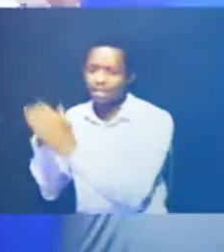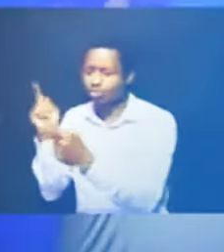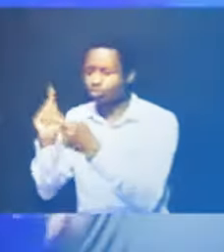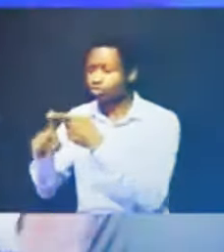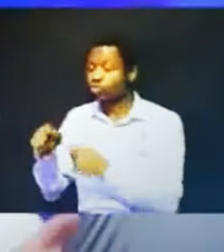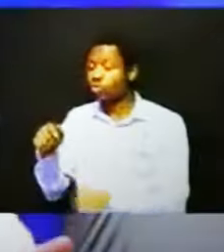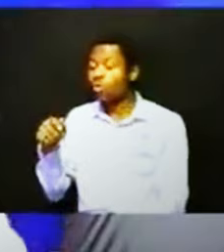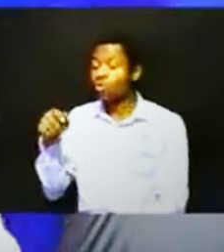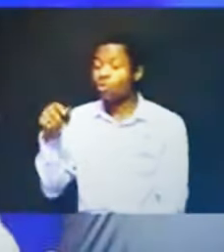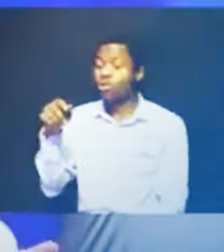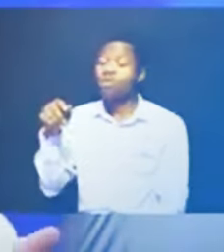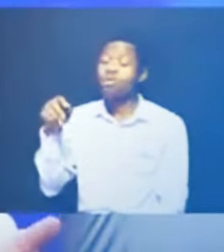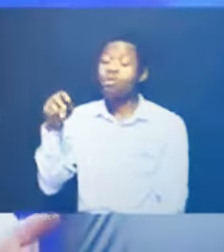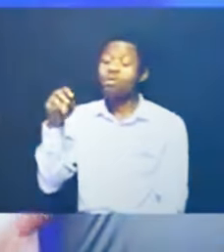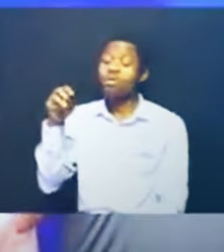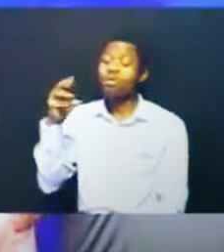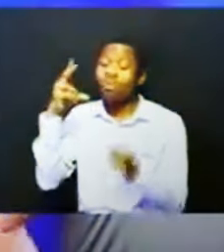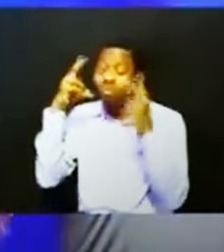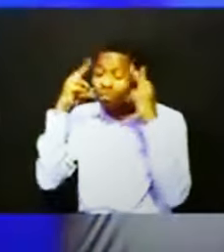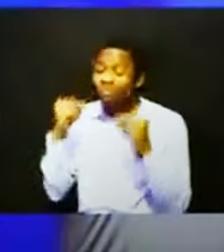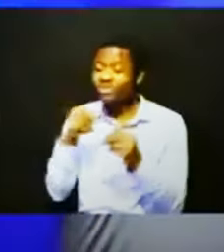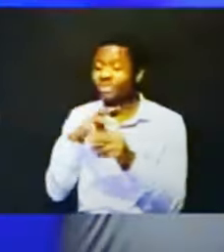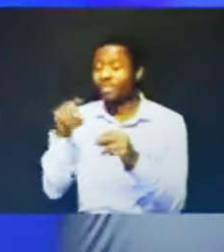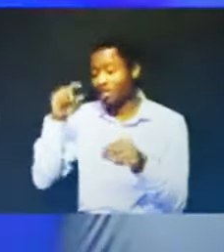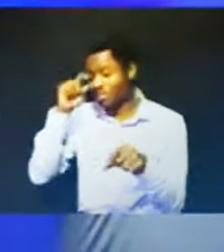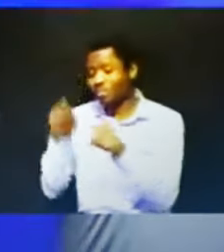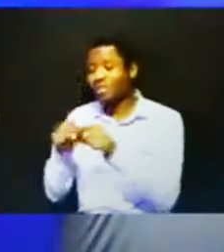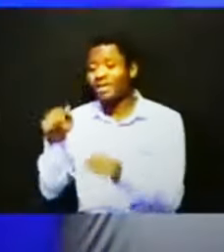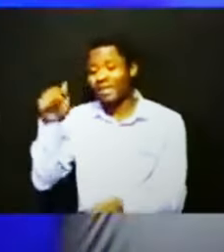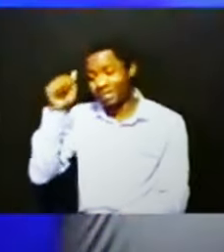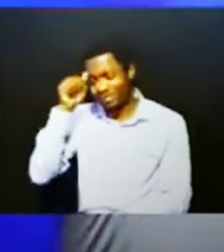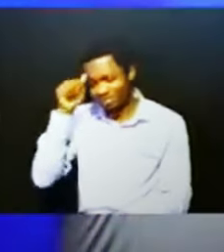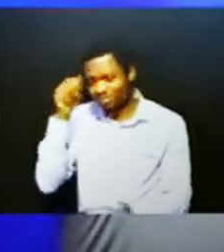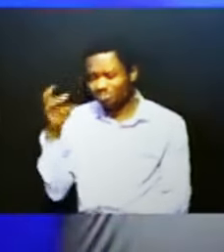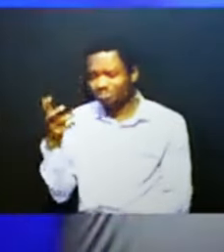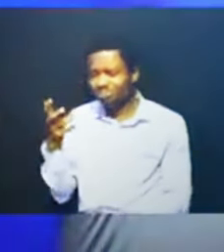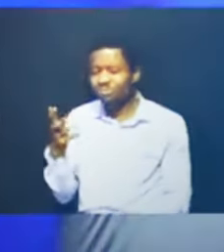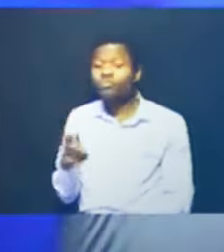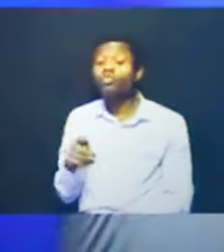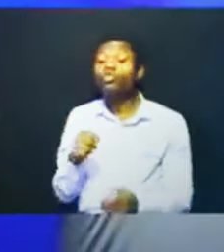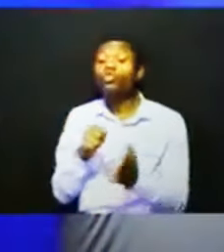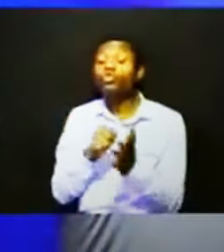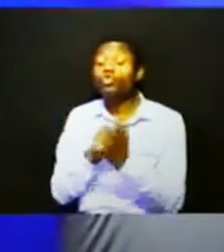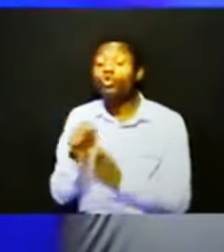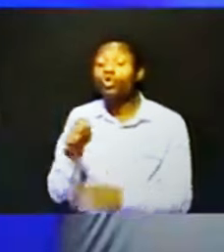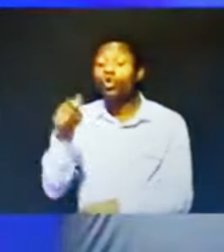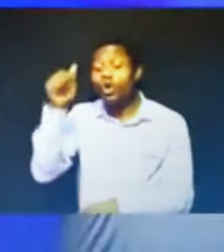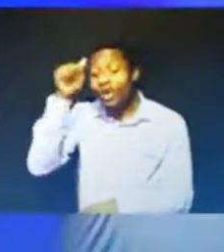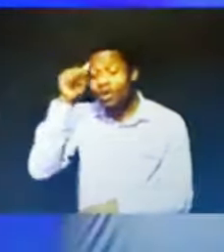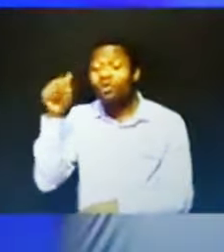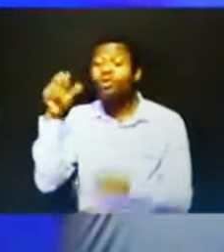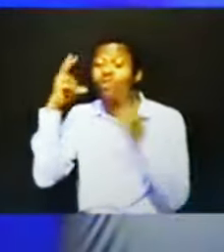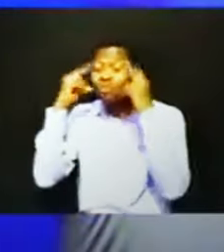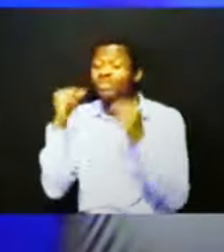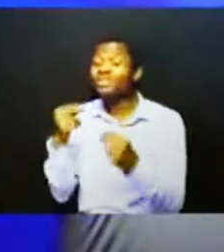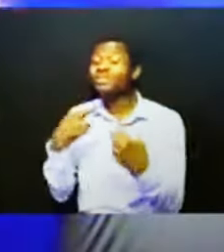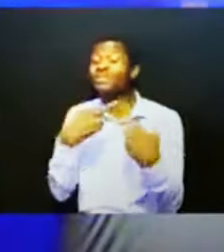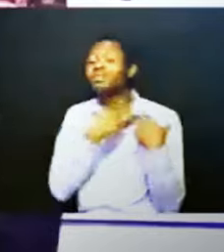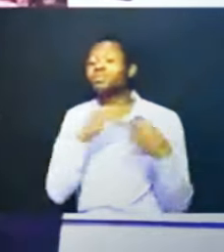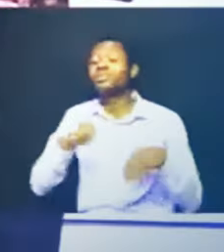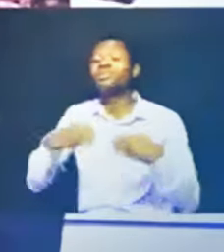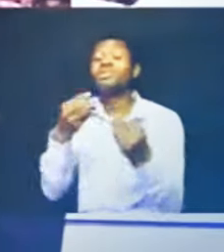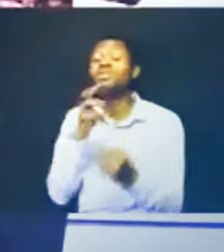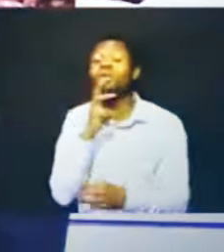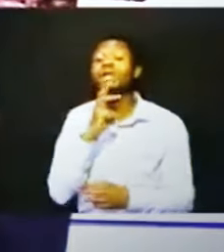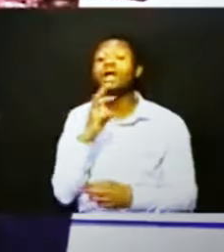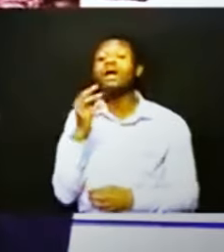are not the supplier of water on the wilderness. They knew the person to attack, but they didn't want to go to God. Then they